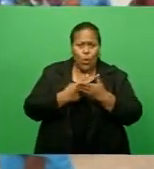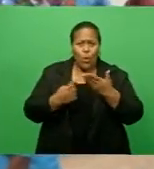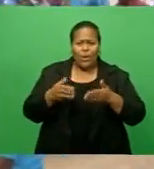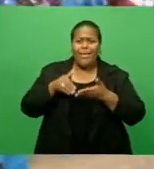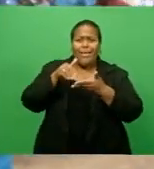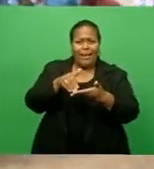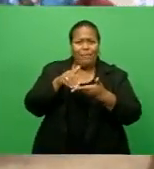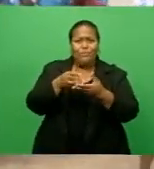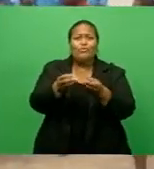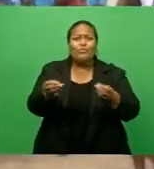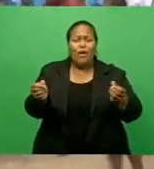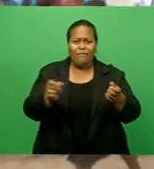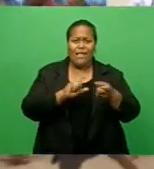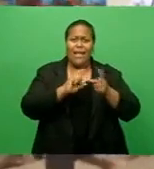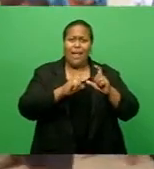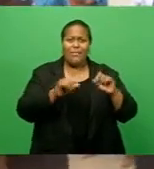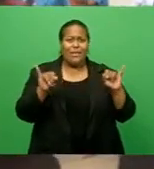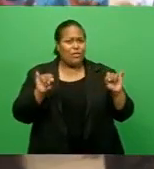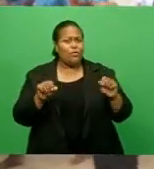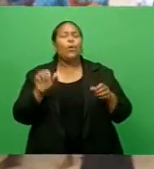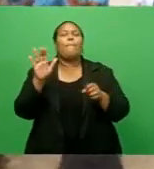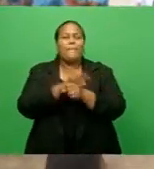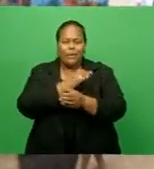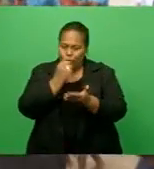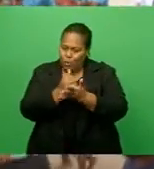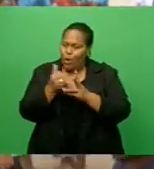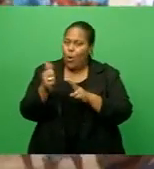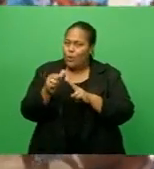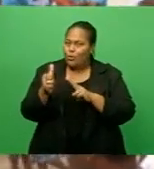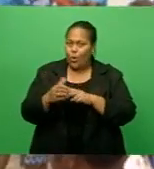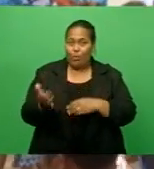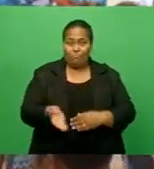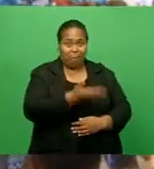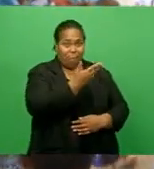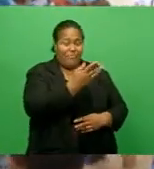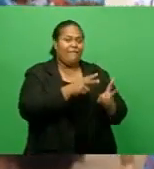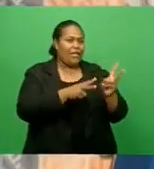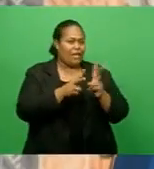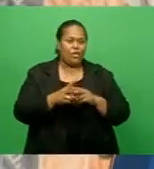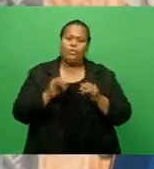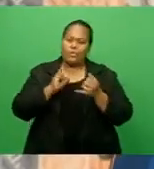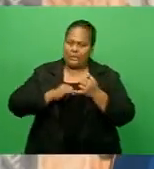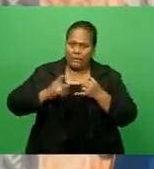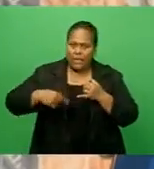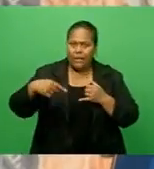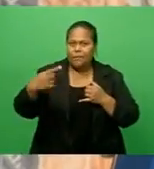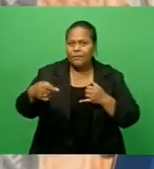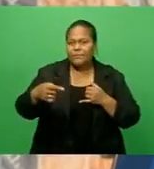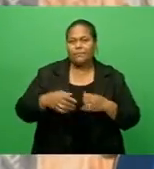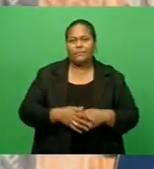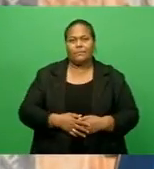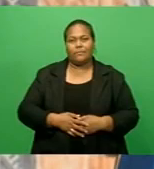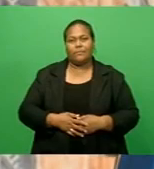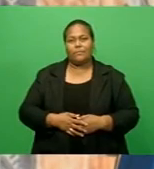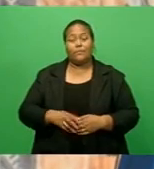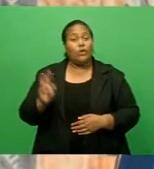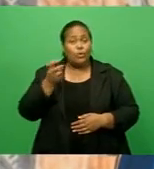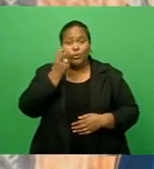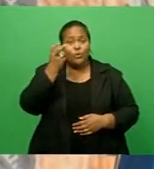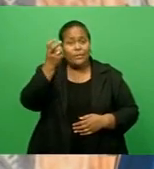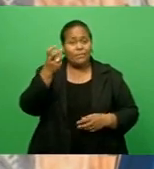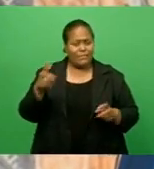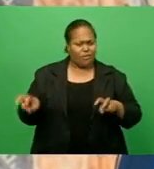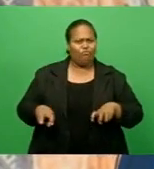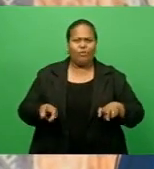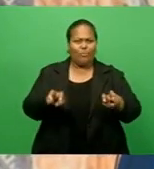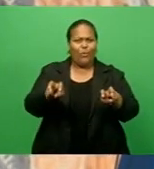climate crisis, they will also ensure that Narikoso villages are sustainable. Tourism and transport. It